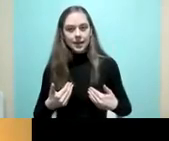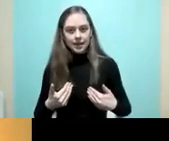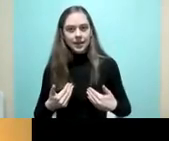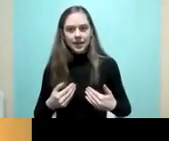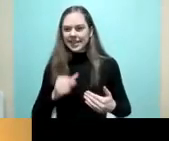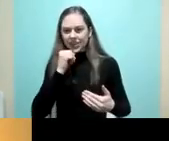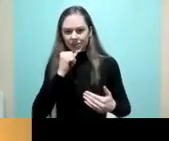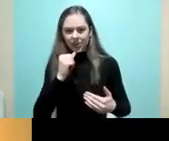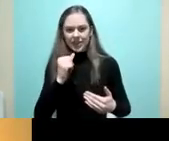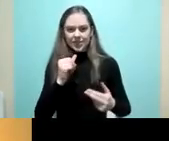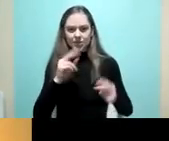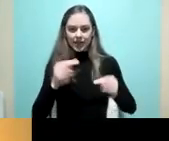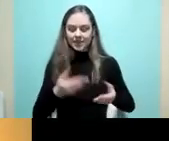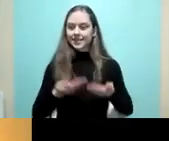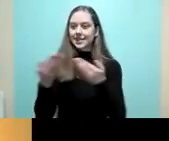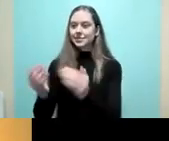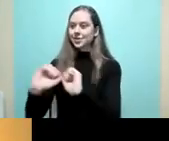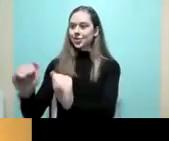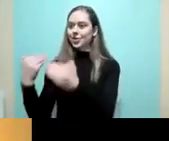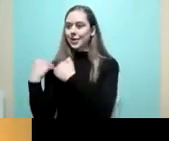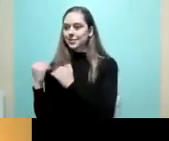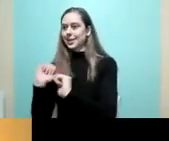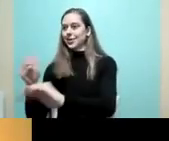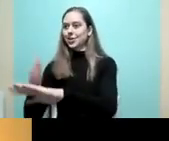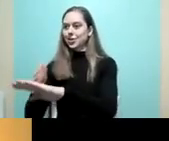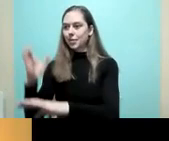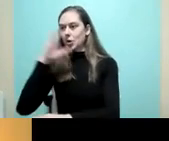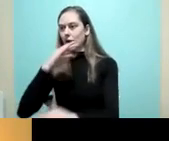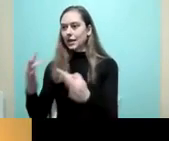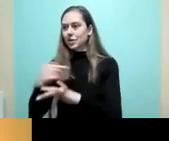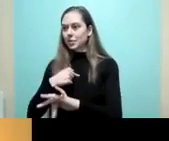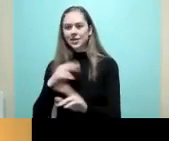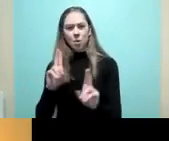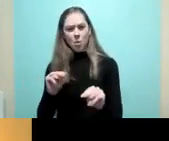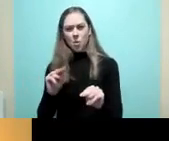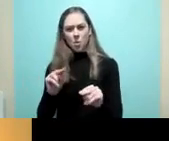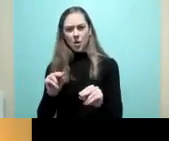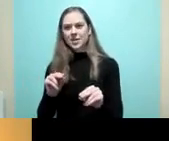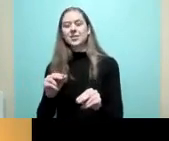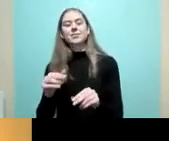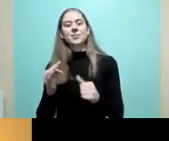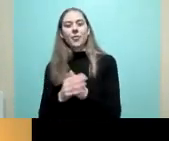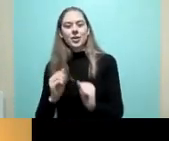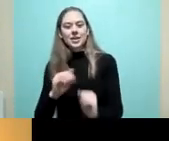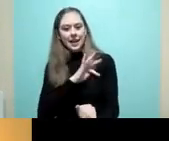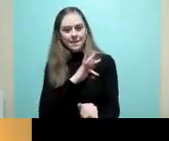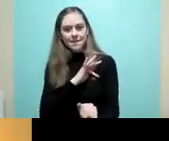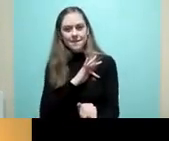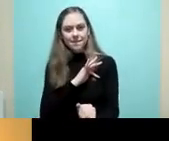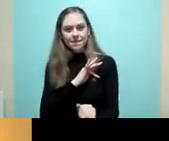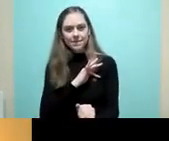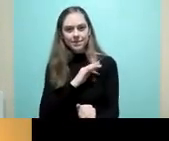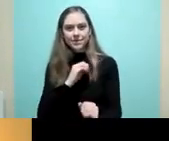pass over to anybody. It's not something that you can hand over to anybody. It's all about you. It's all